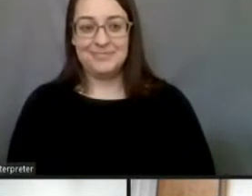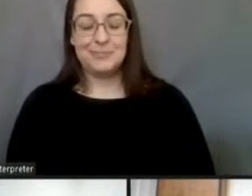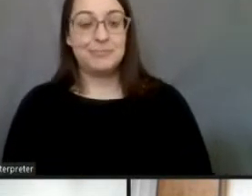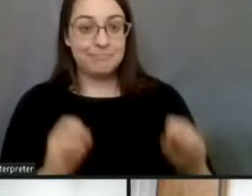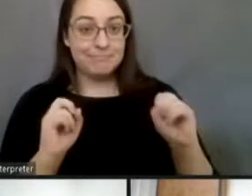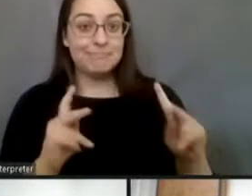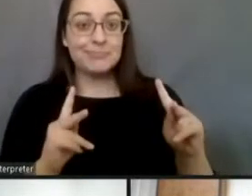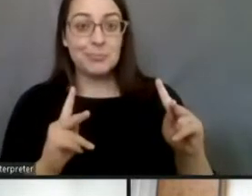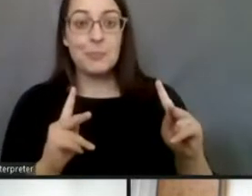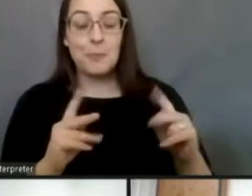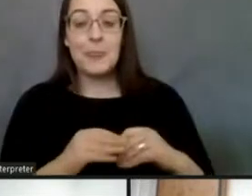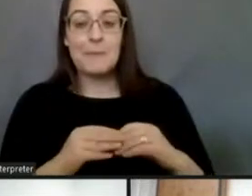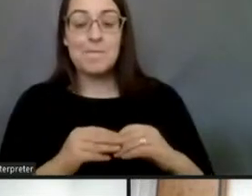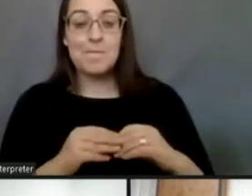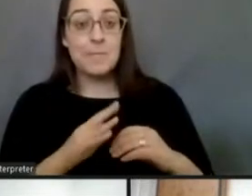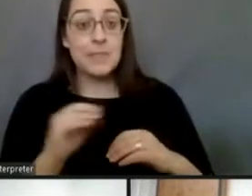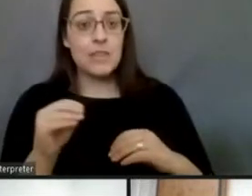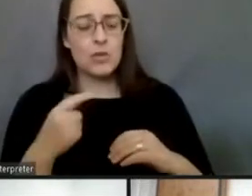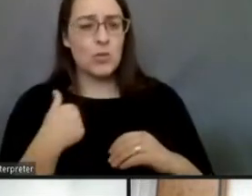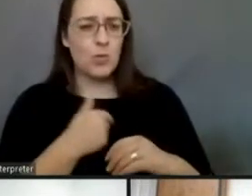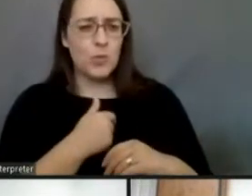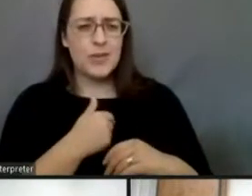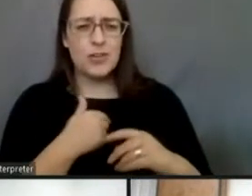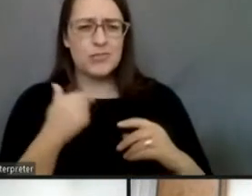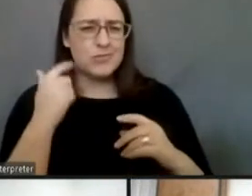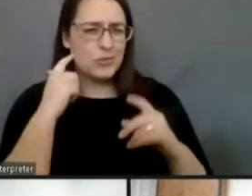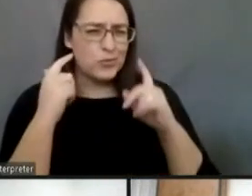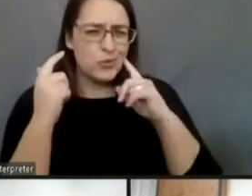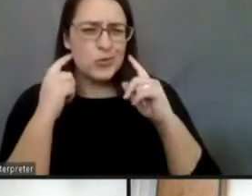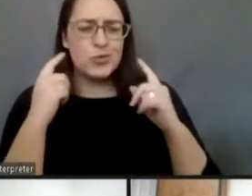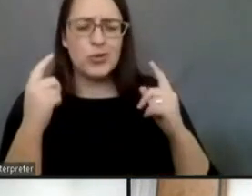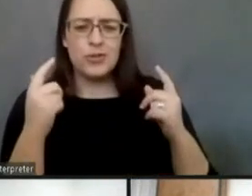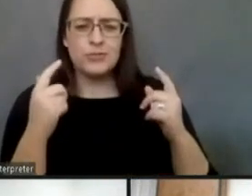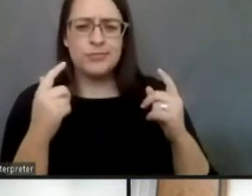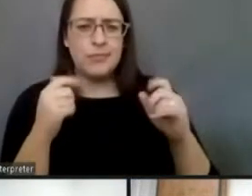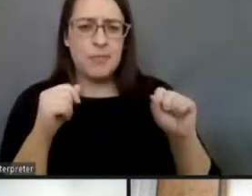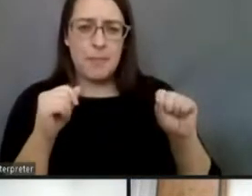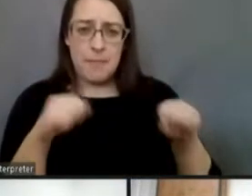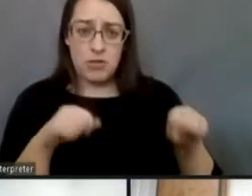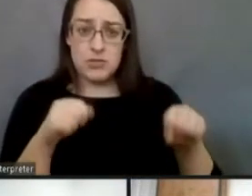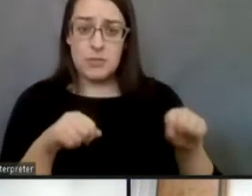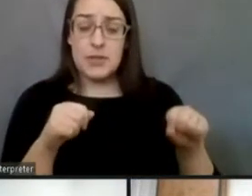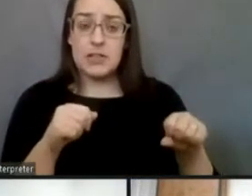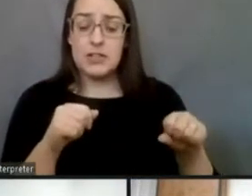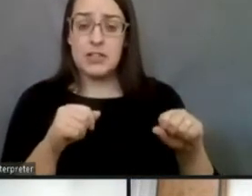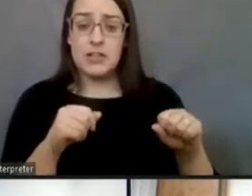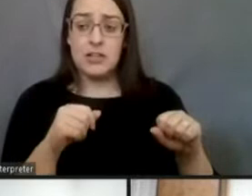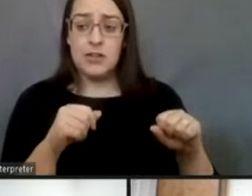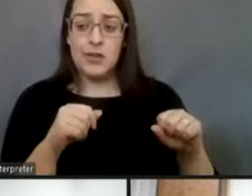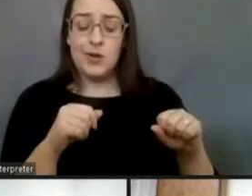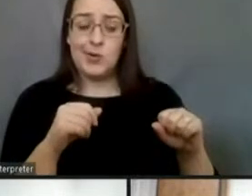All righty, and we're hearing about possibility of